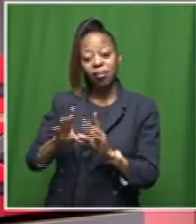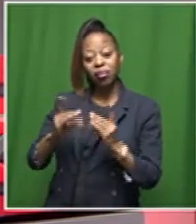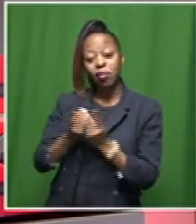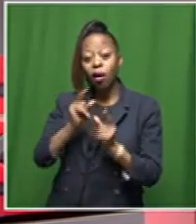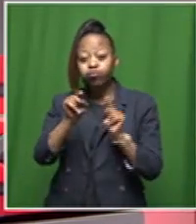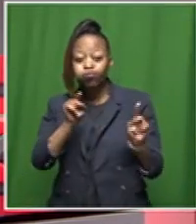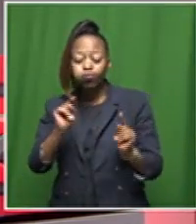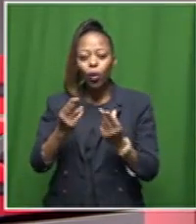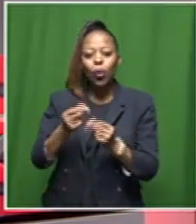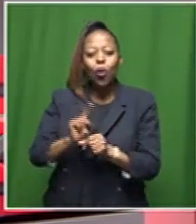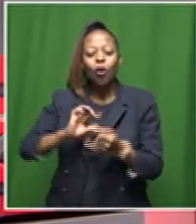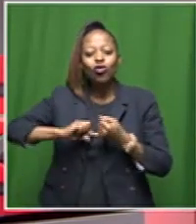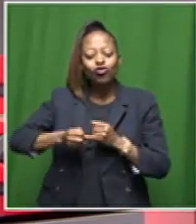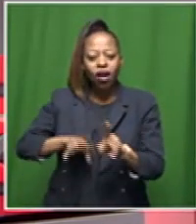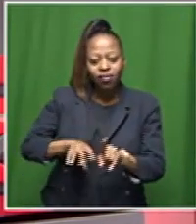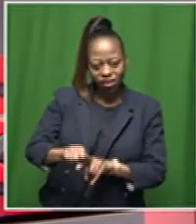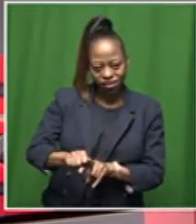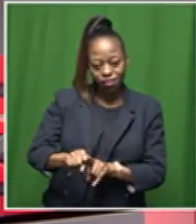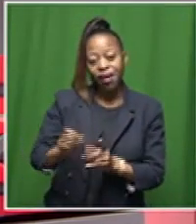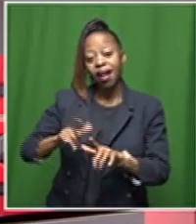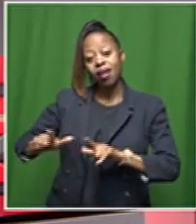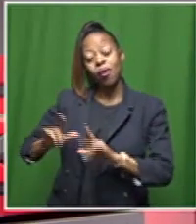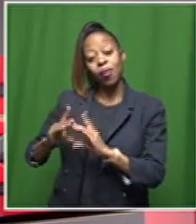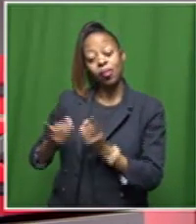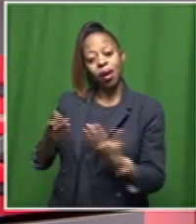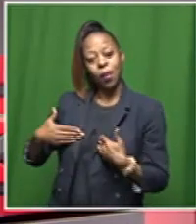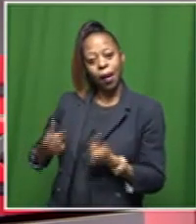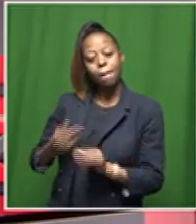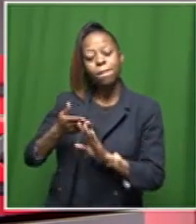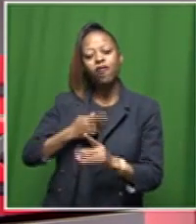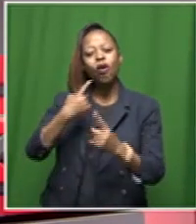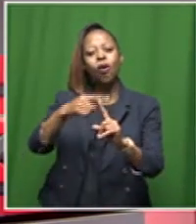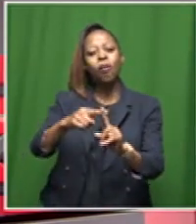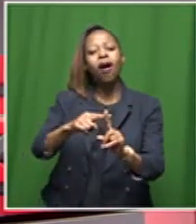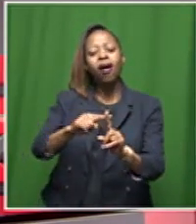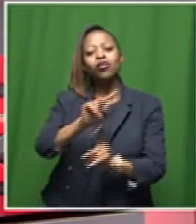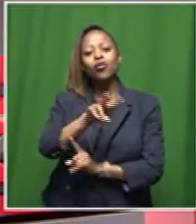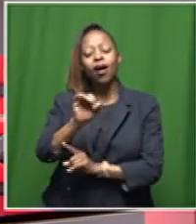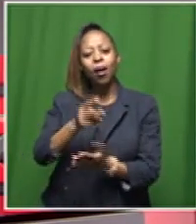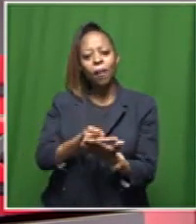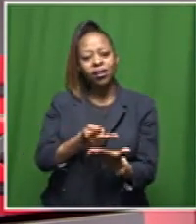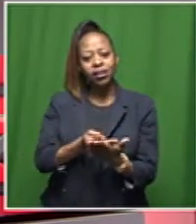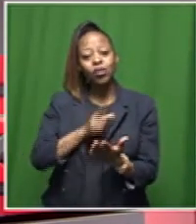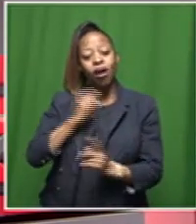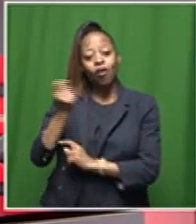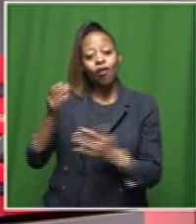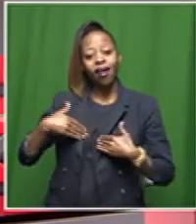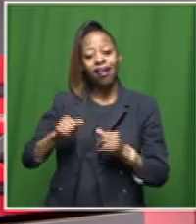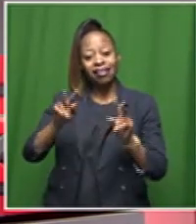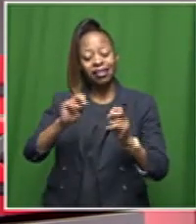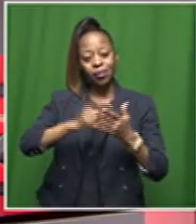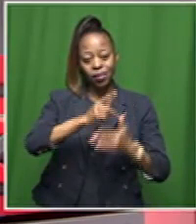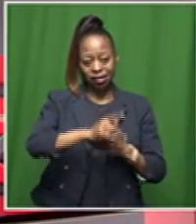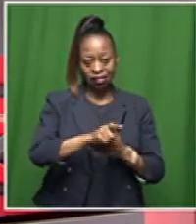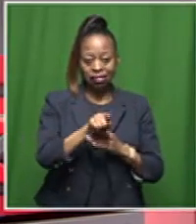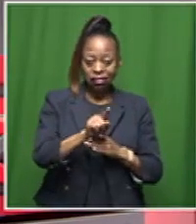specific ayenzani ngaleyo nkinga. Now, the Limpopo Health Department initially targeted 200 patients during the Rural Health Matters outreach program aimed